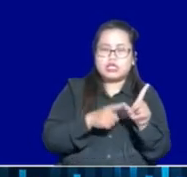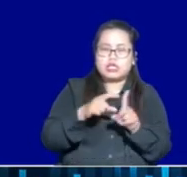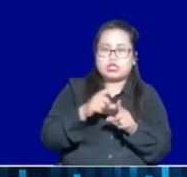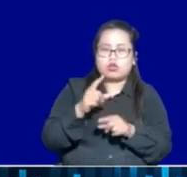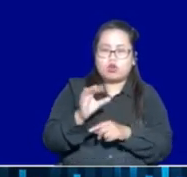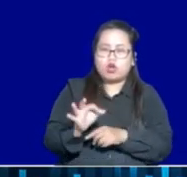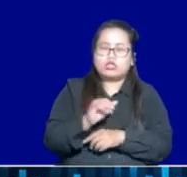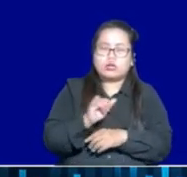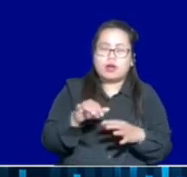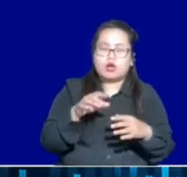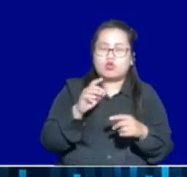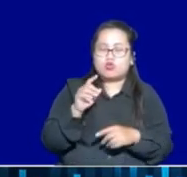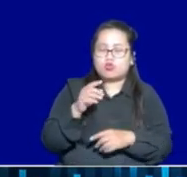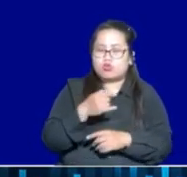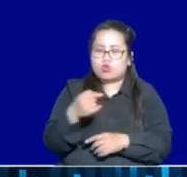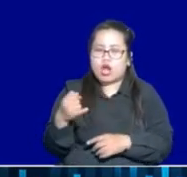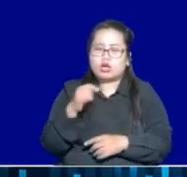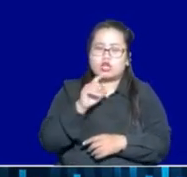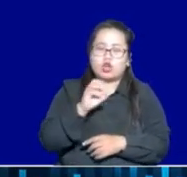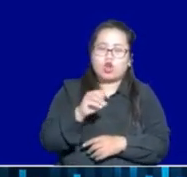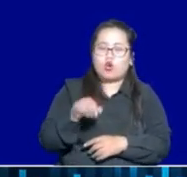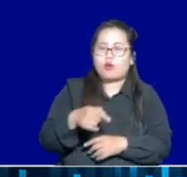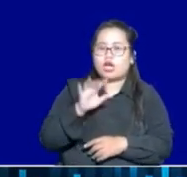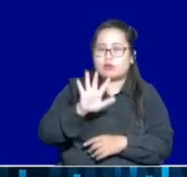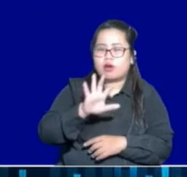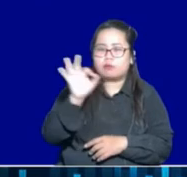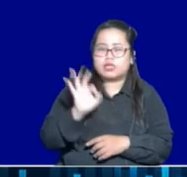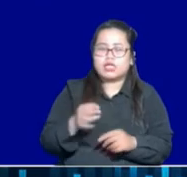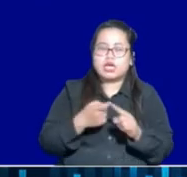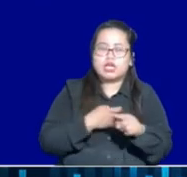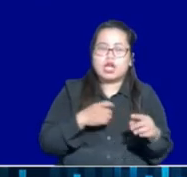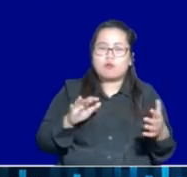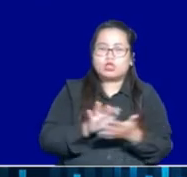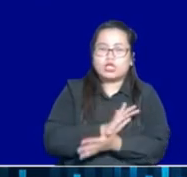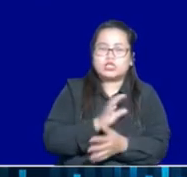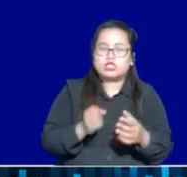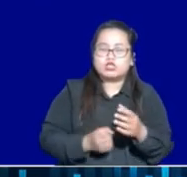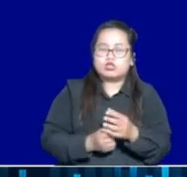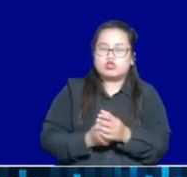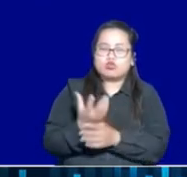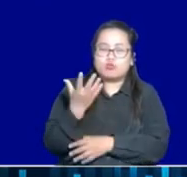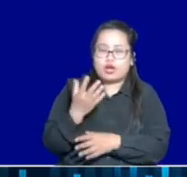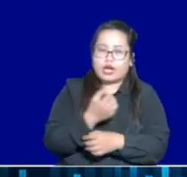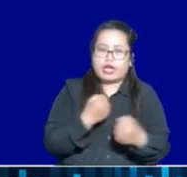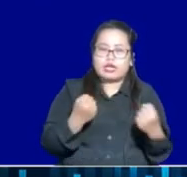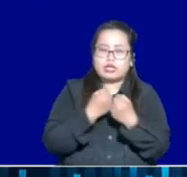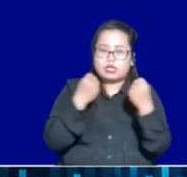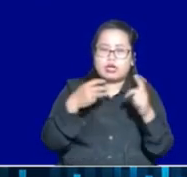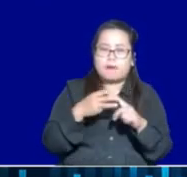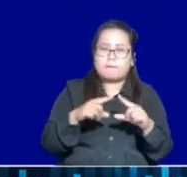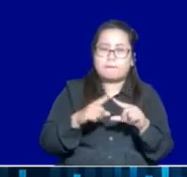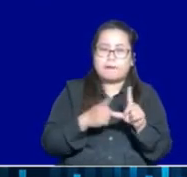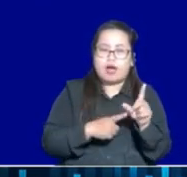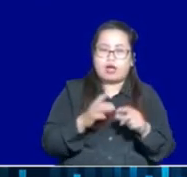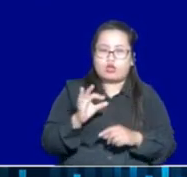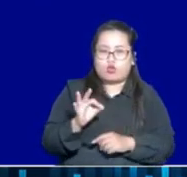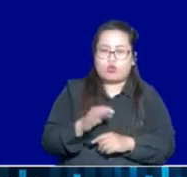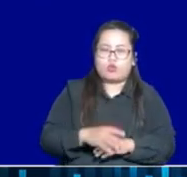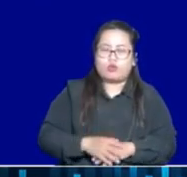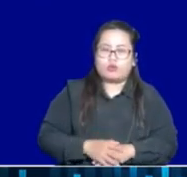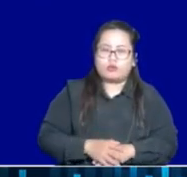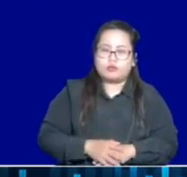a potentially significant energy transformation to take place in Indonesia.